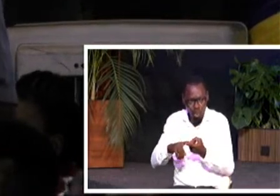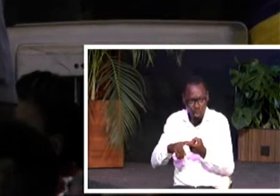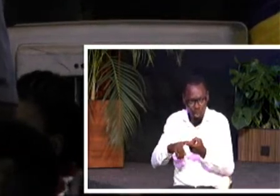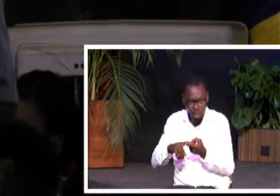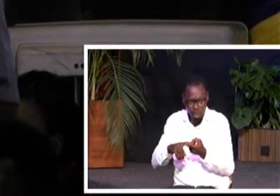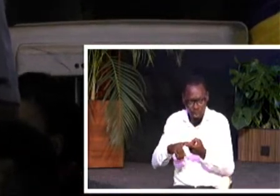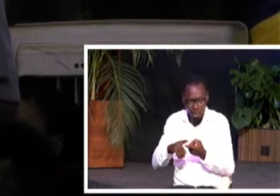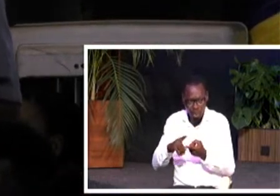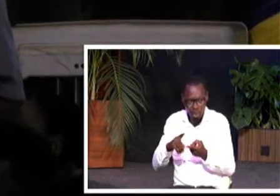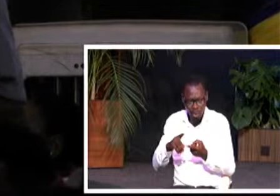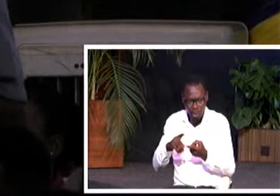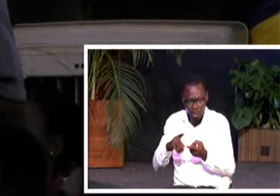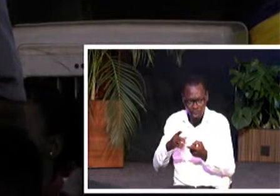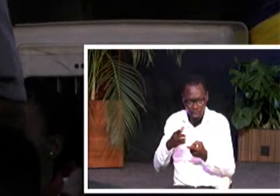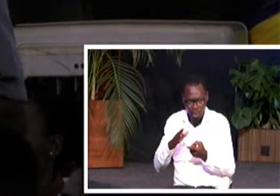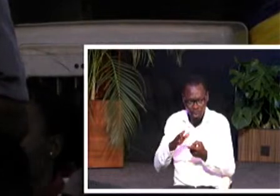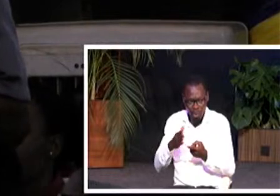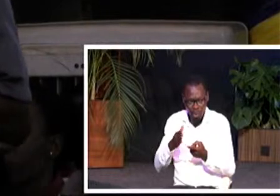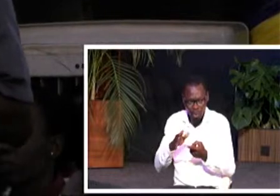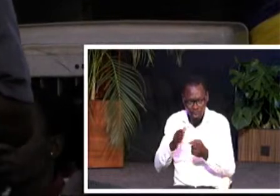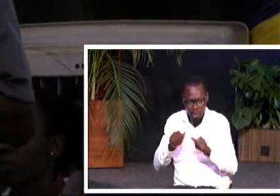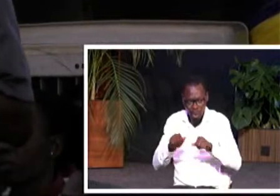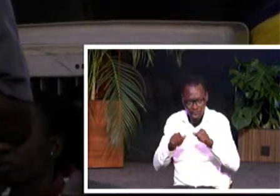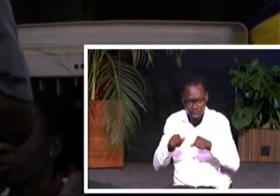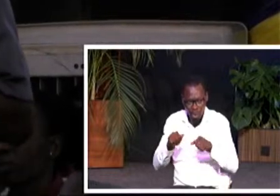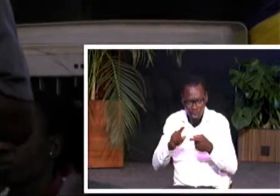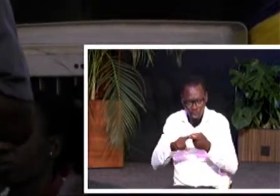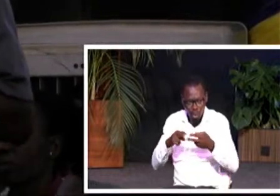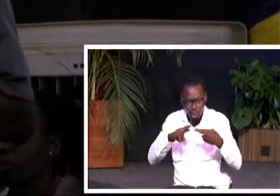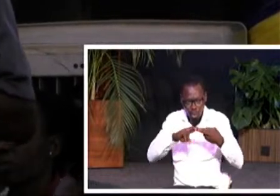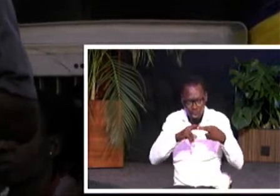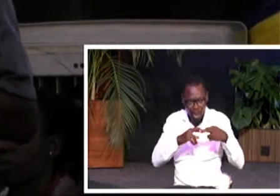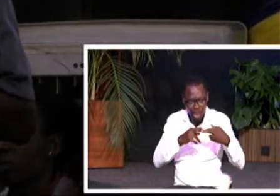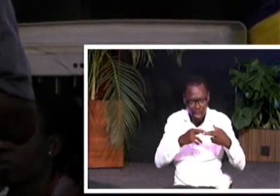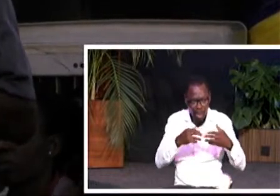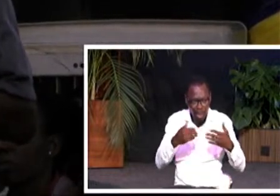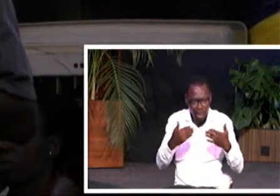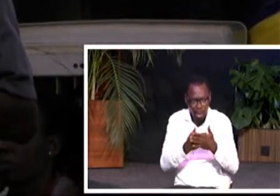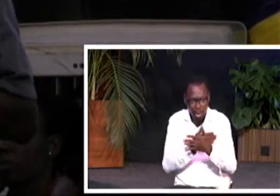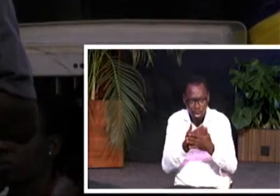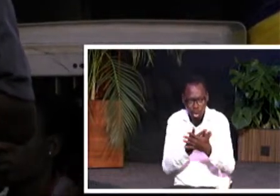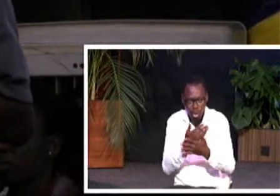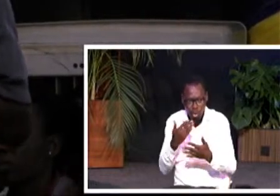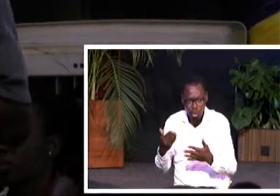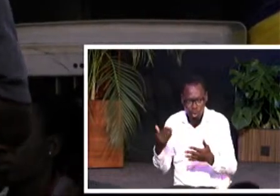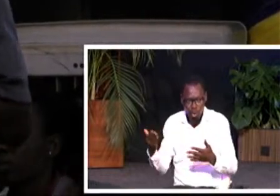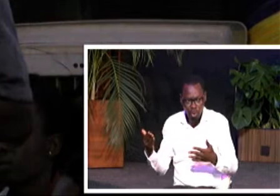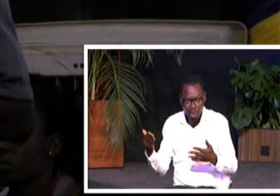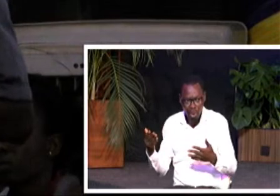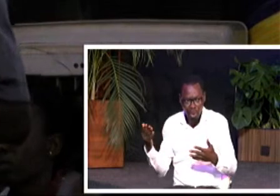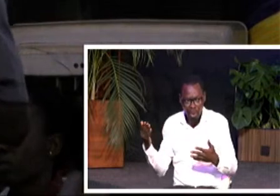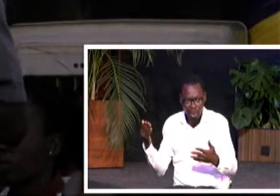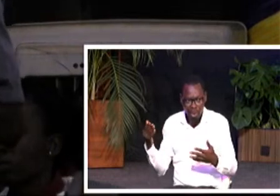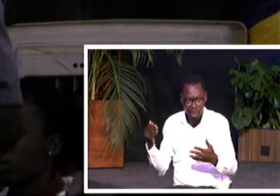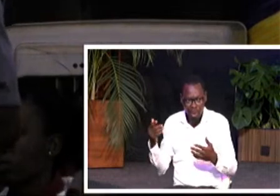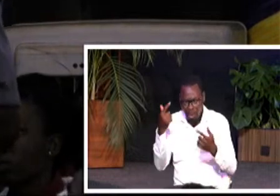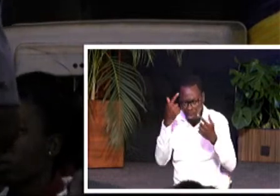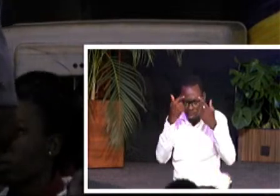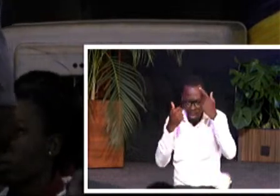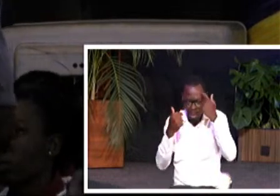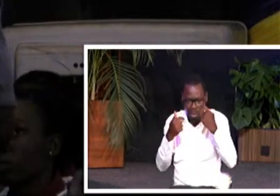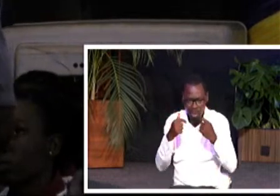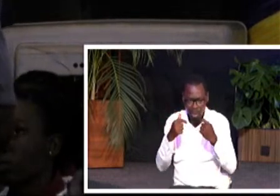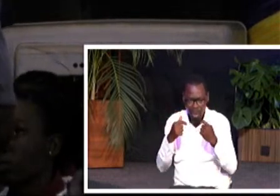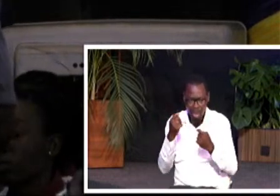to be able to relate in this new space very efficiently? Because I understand